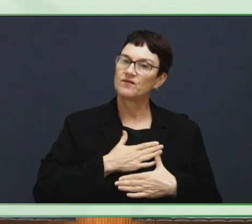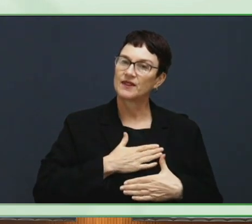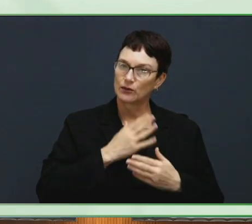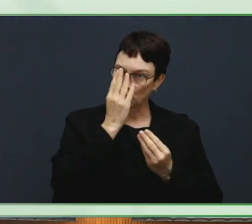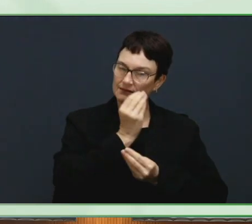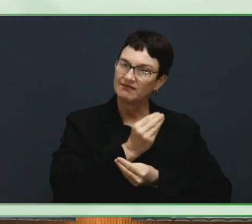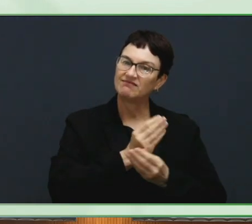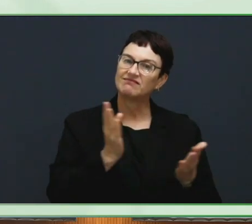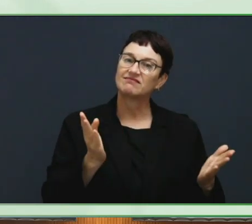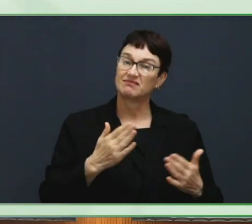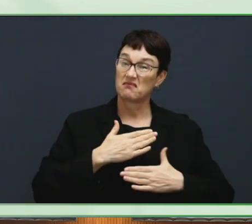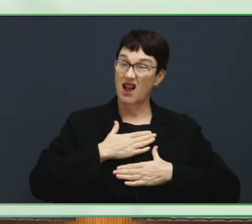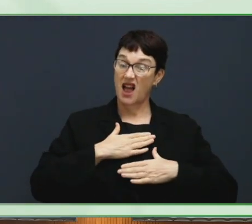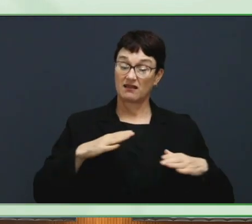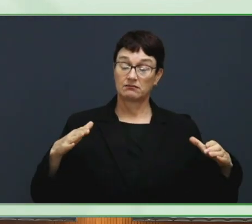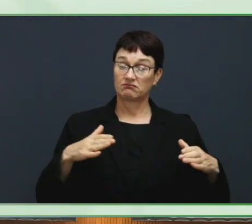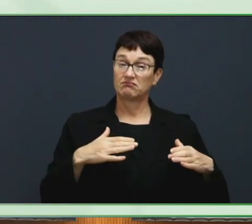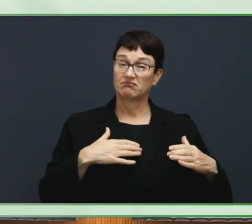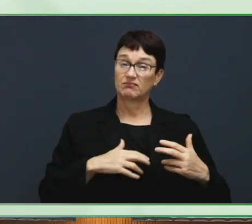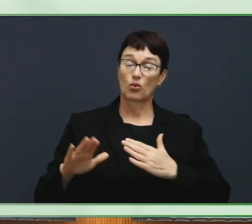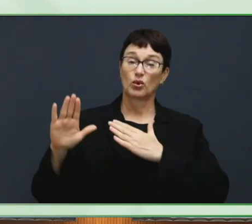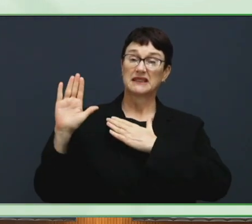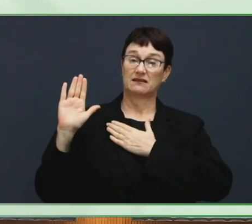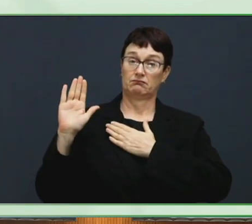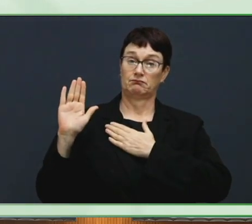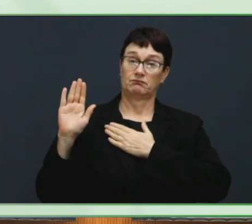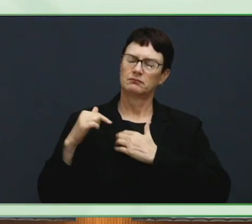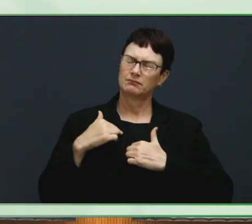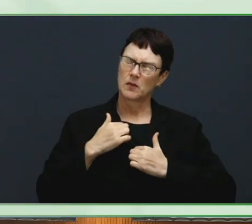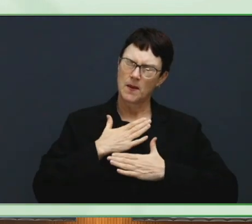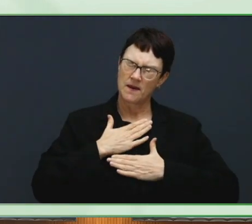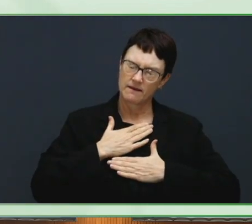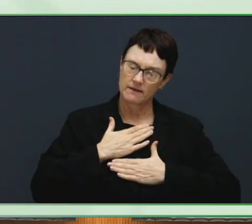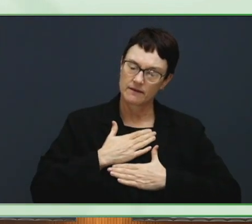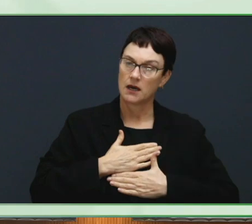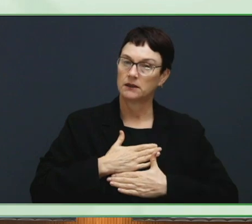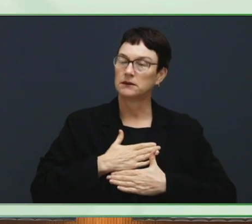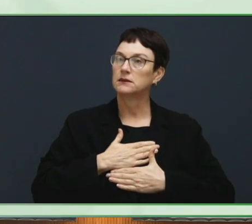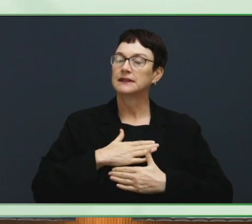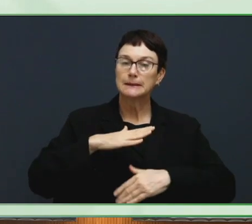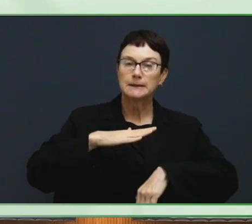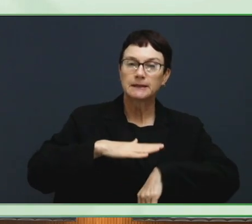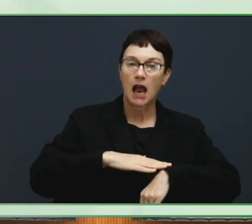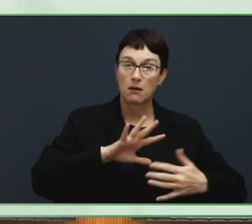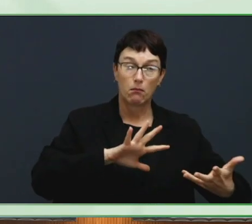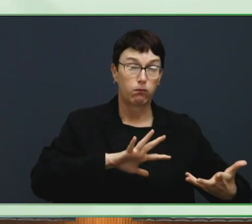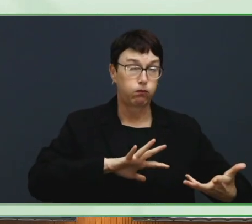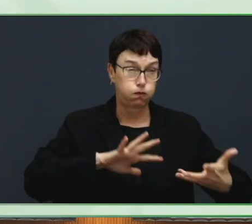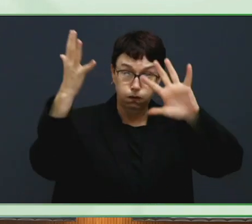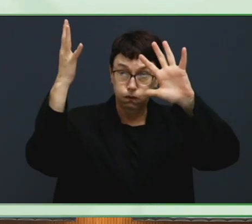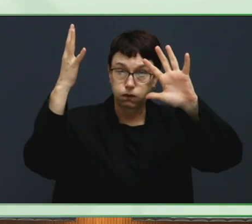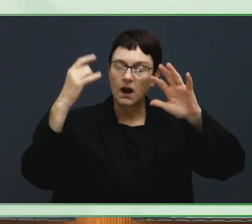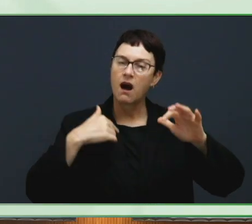to foster inclusion and resilience during humanitarian crisis. We